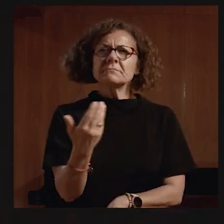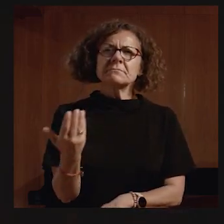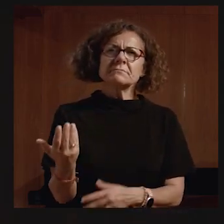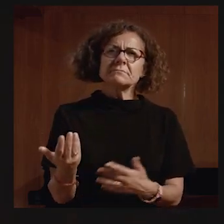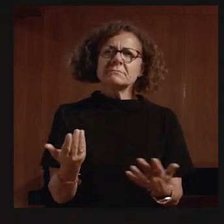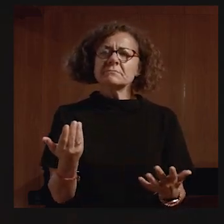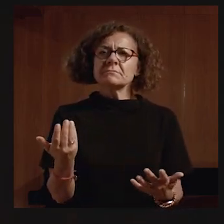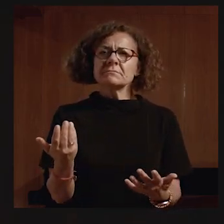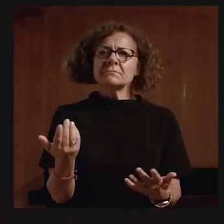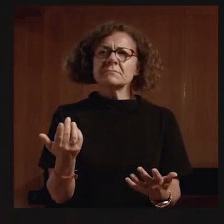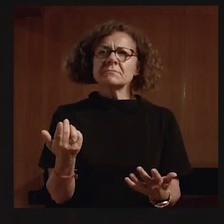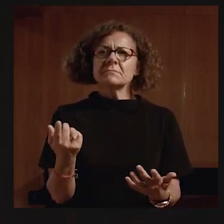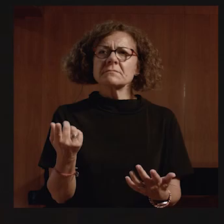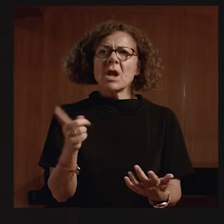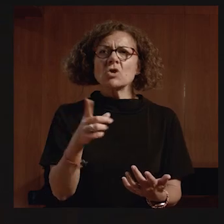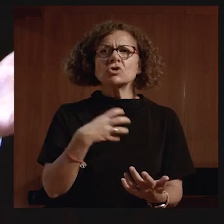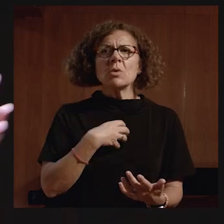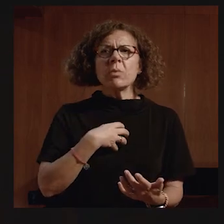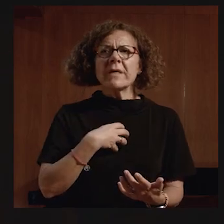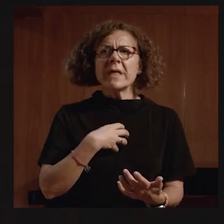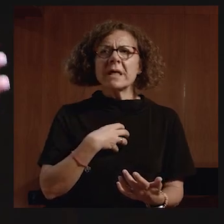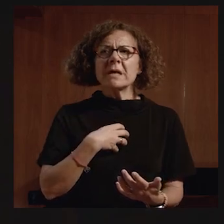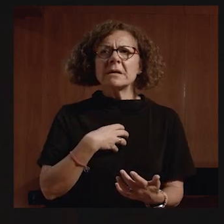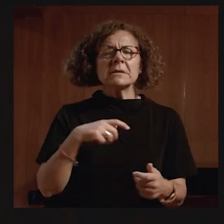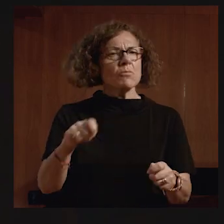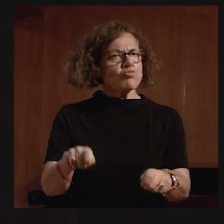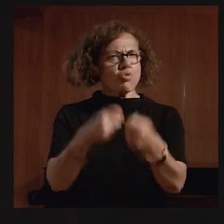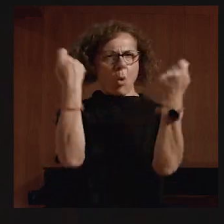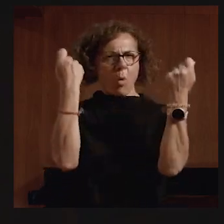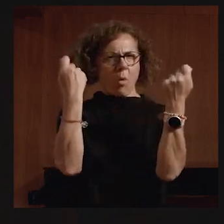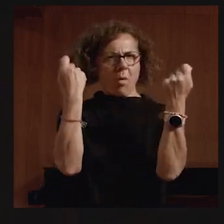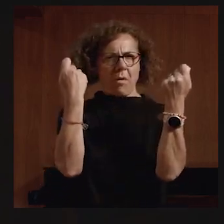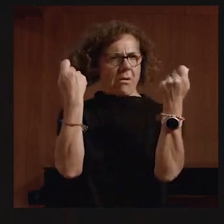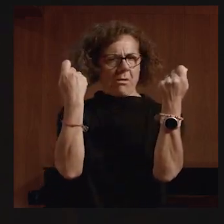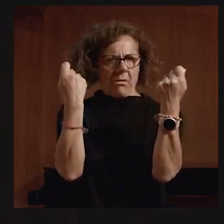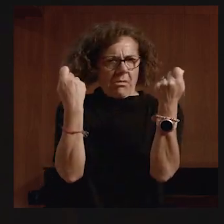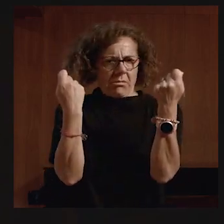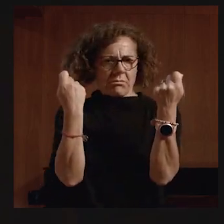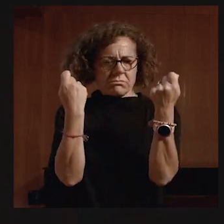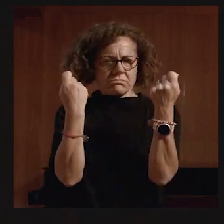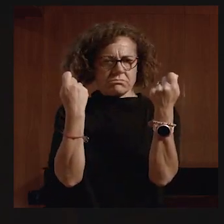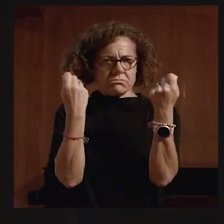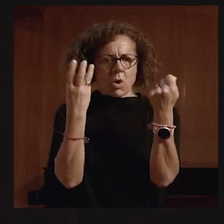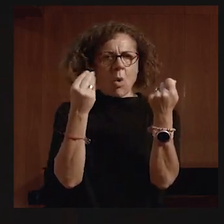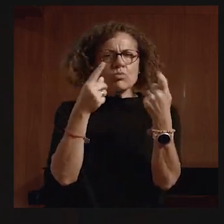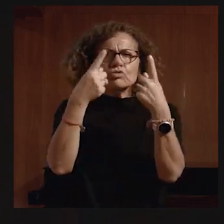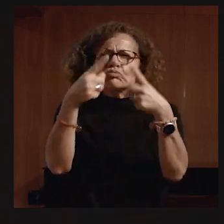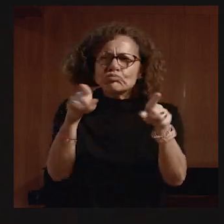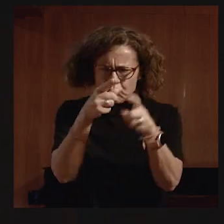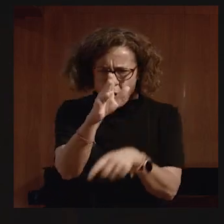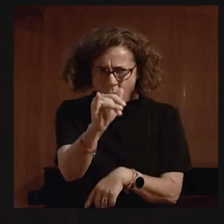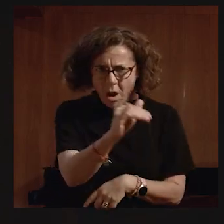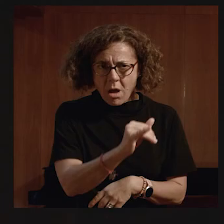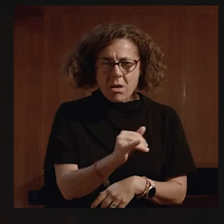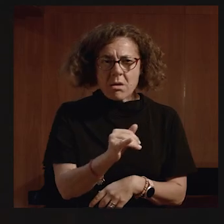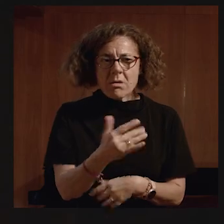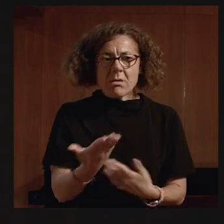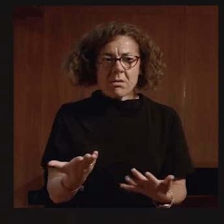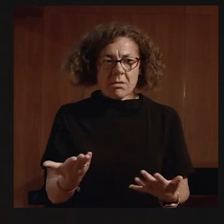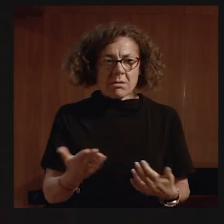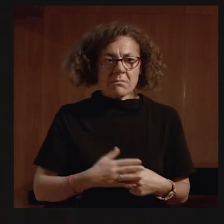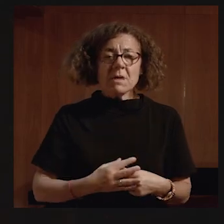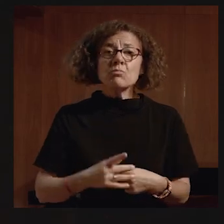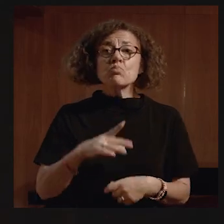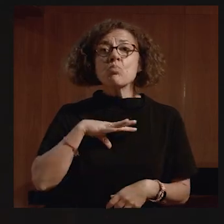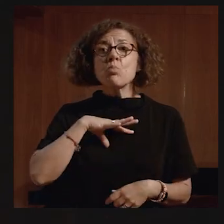are, unfortunately. And I'm a musician, I see it all the time. But these people might end up 5 years later being